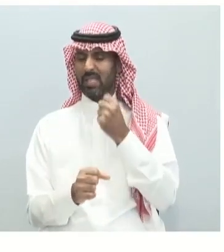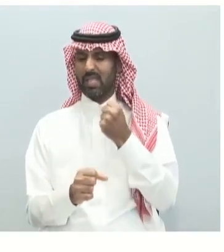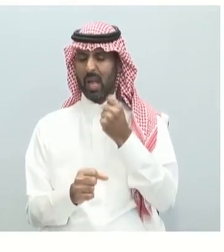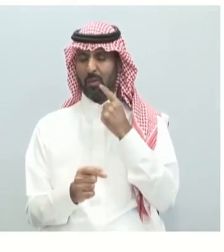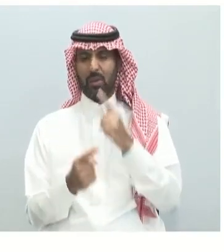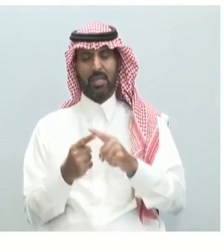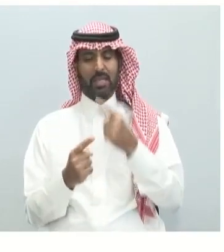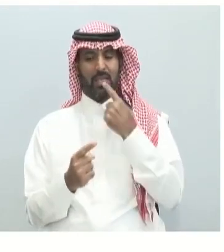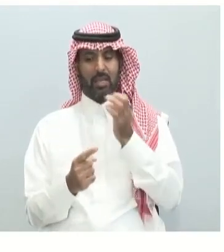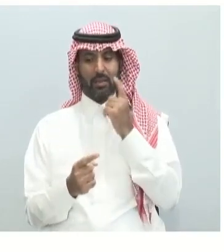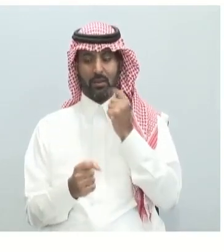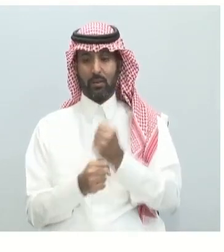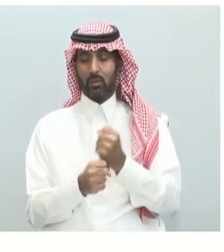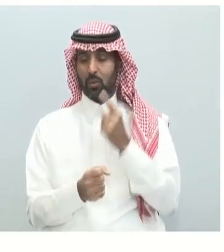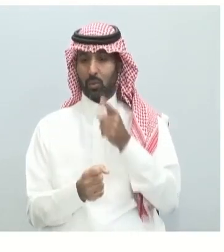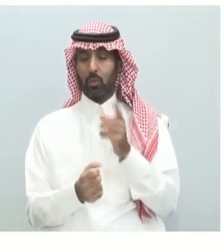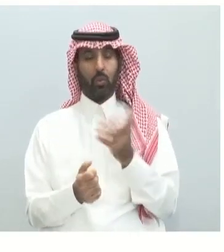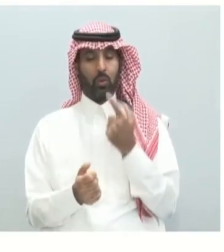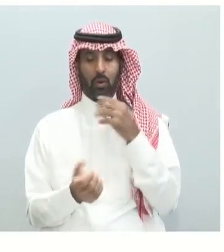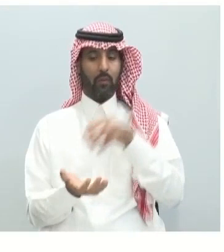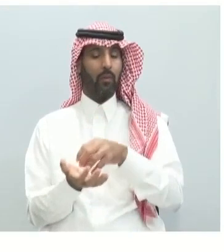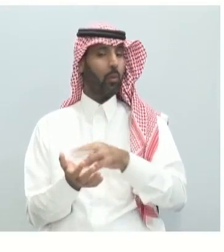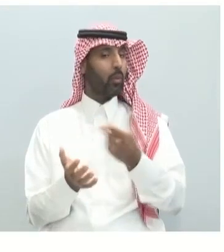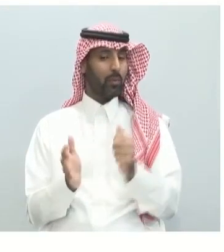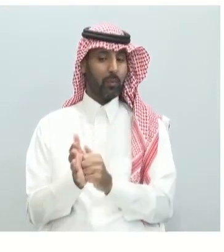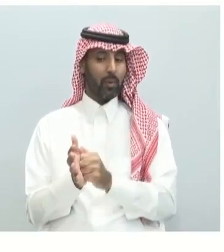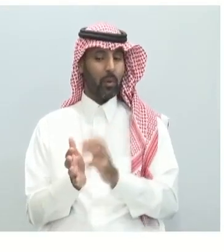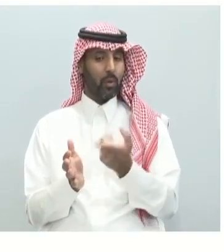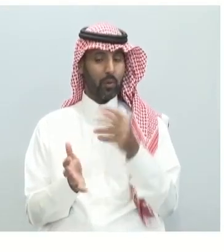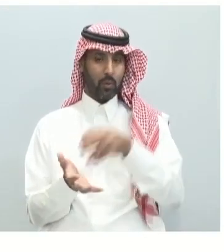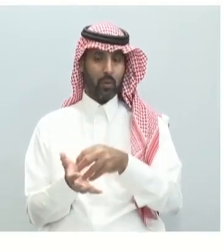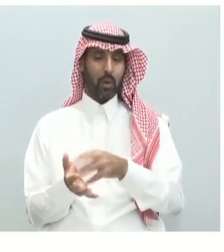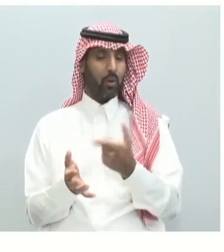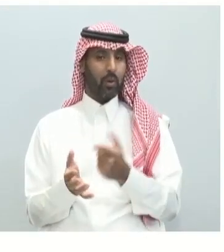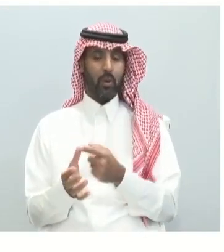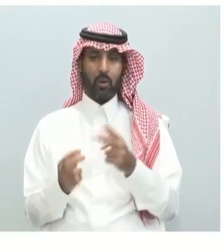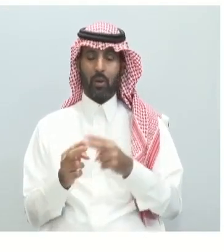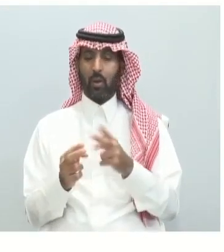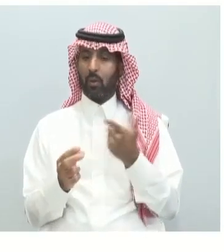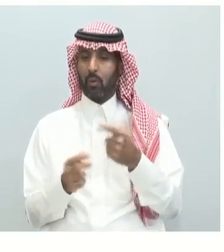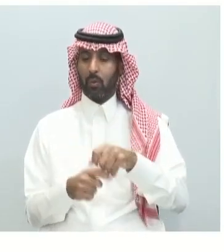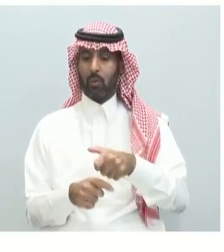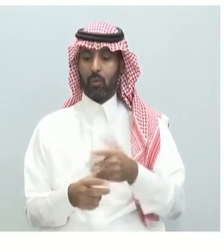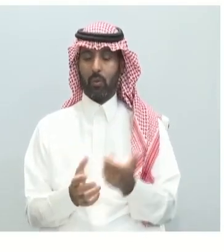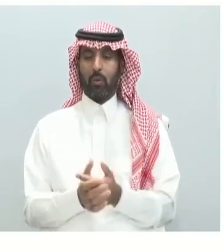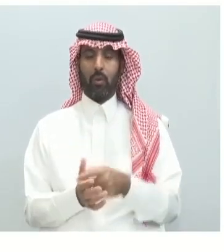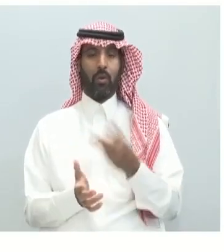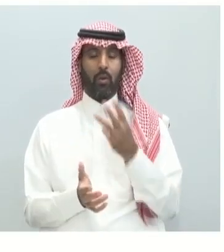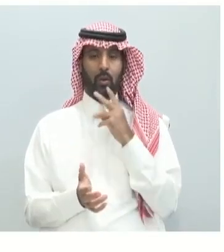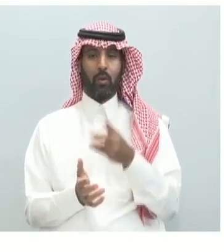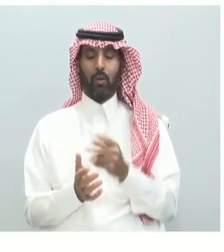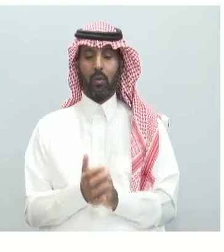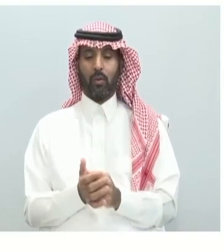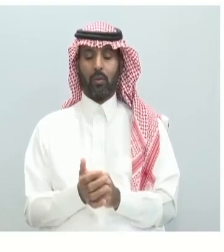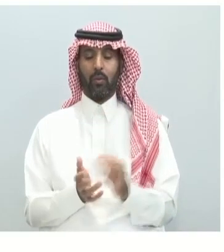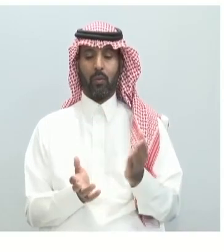is an alternative in your home? What is the most challenging aspect of not having it? Or number four here, does this appeal